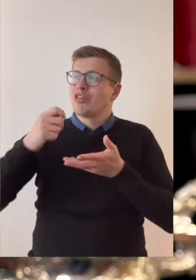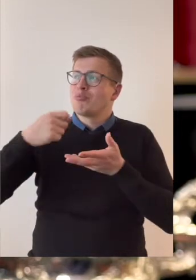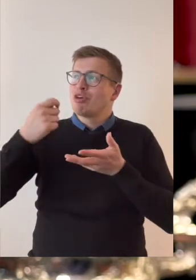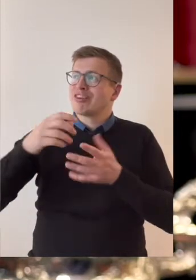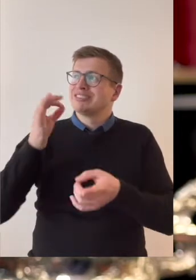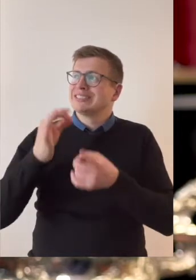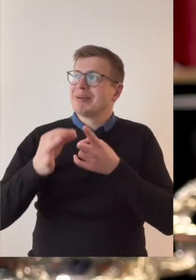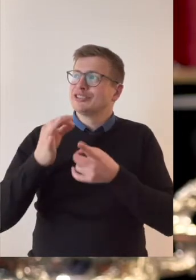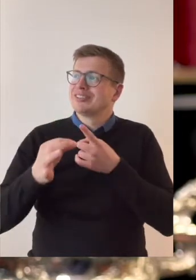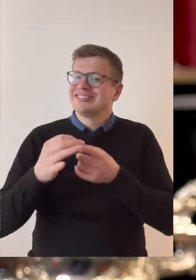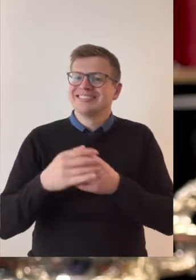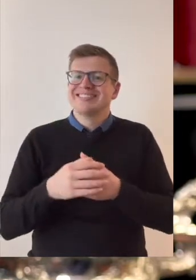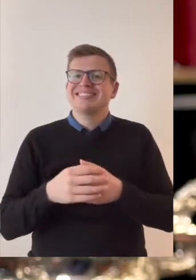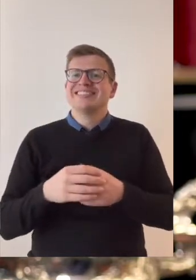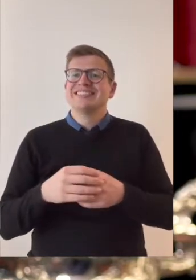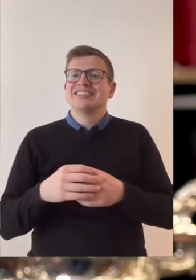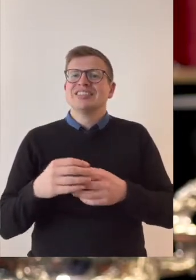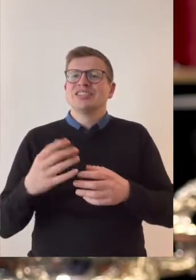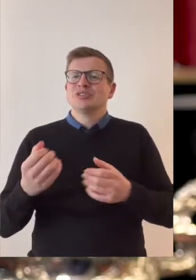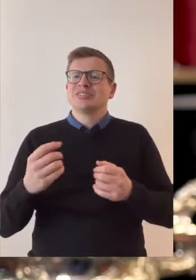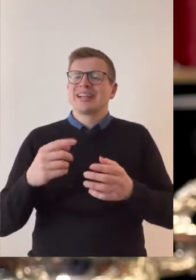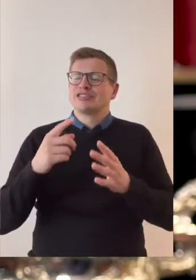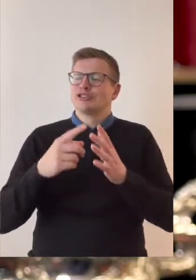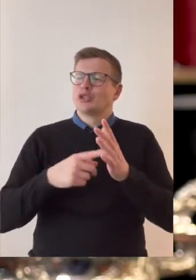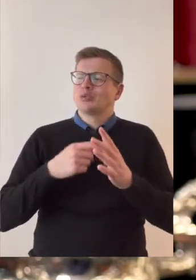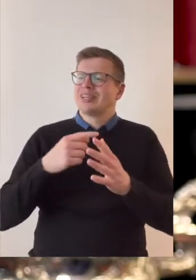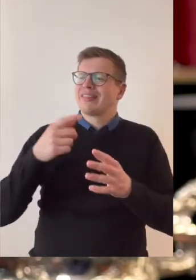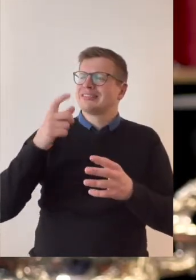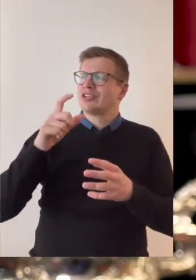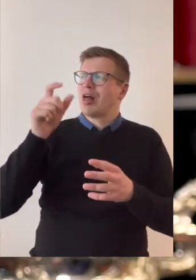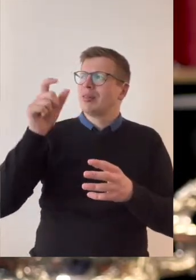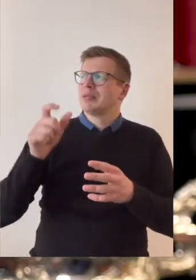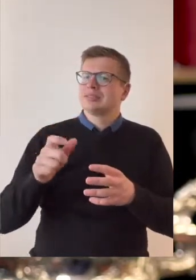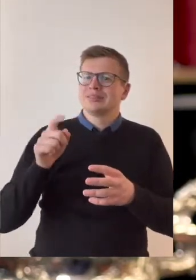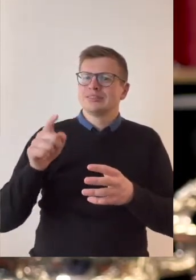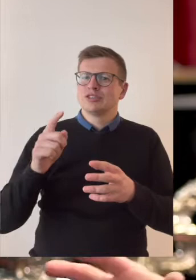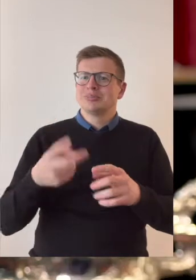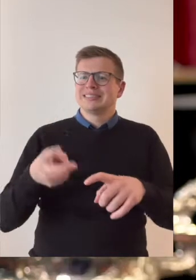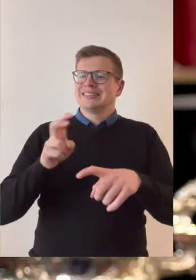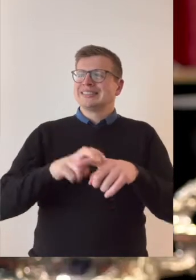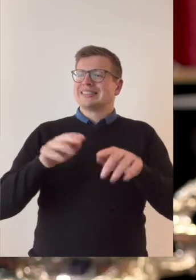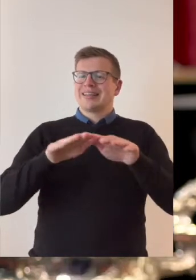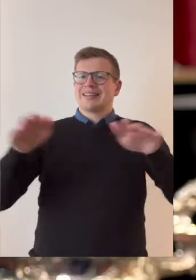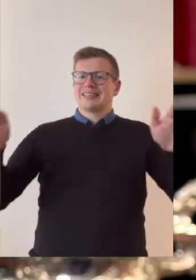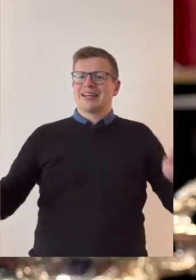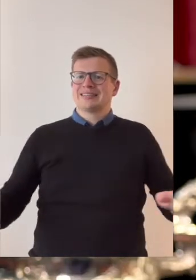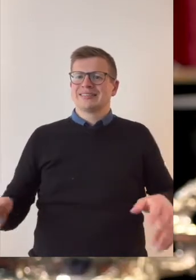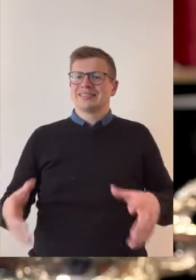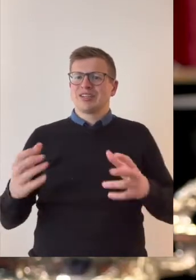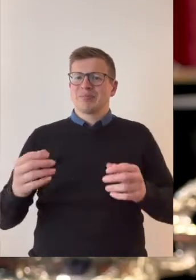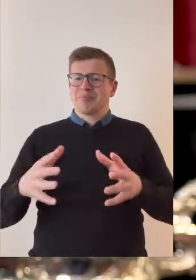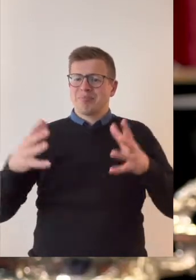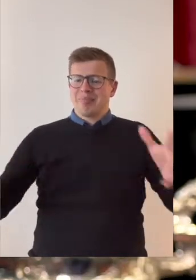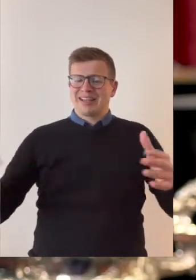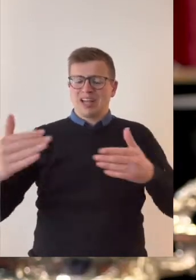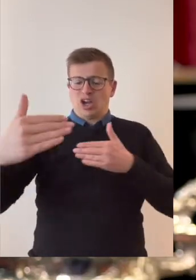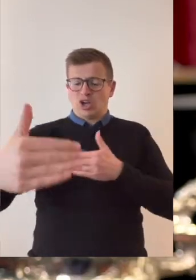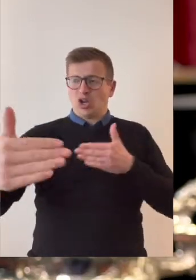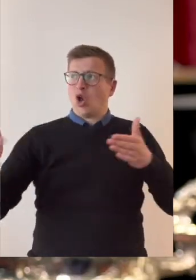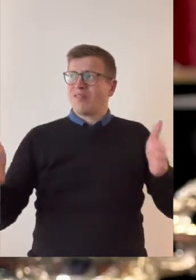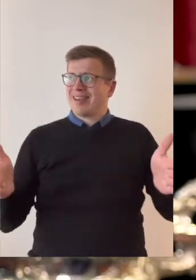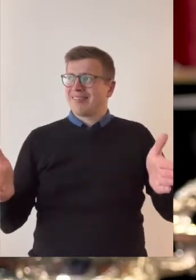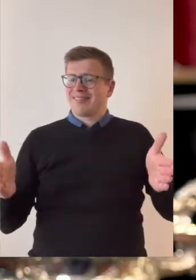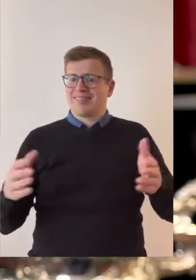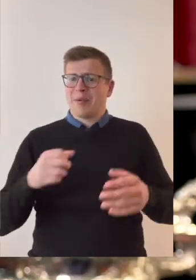breakfast specials, because used to get like Judith Chalmers. She'd be sitting at the desk, and you got this big coffin